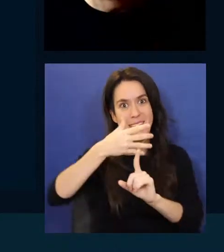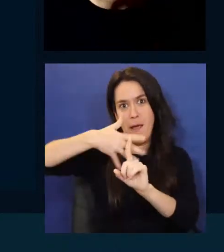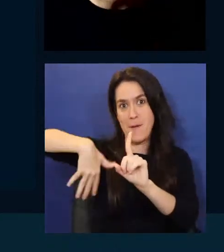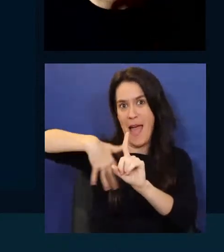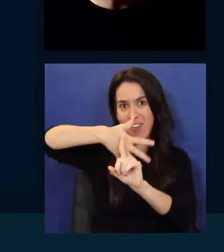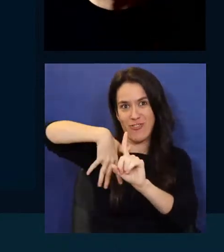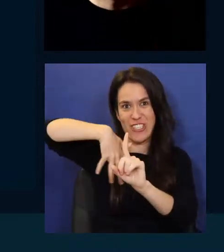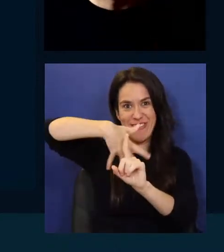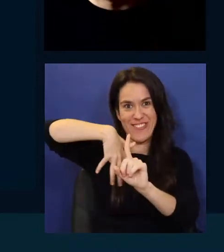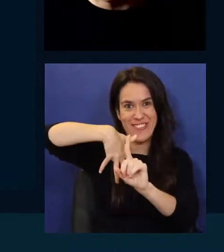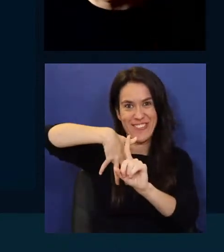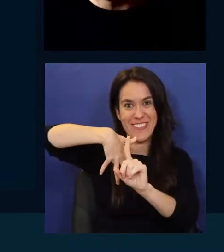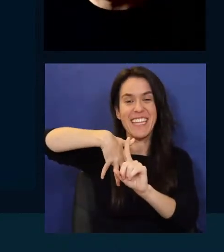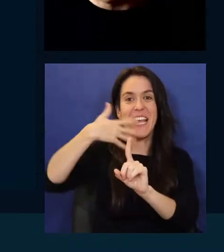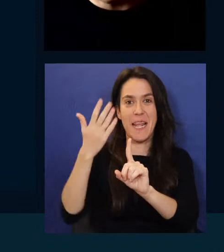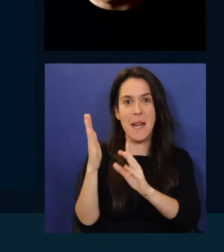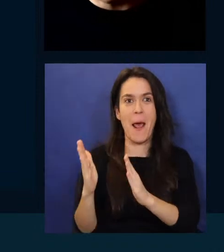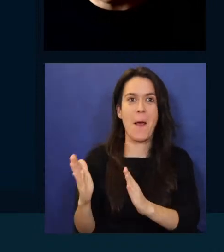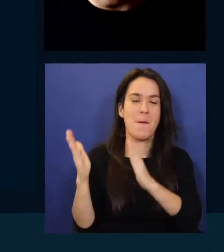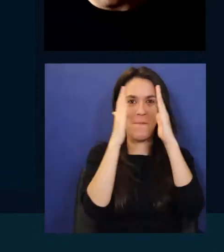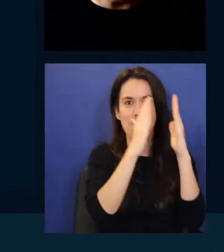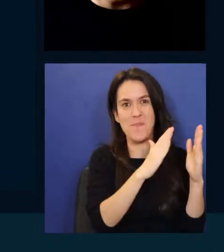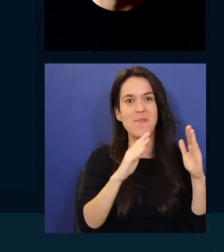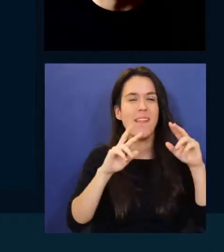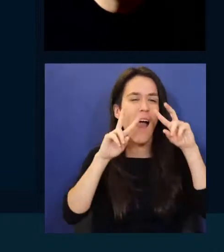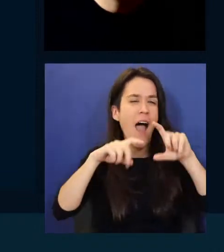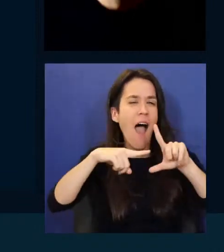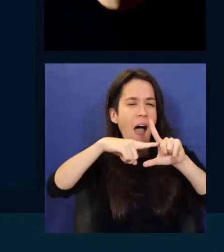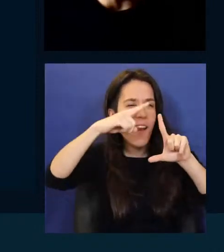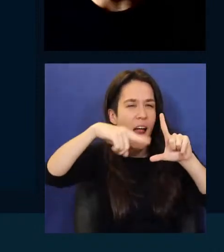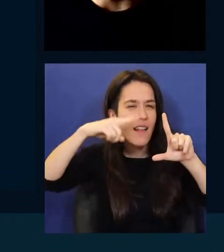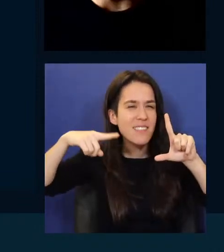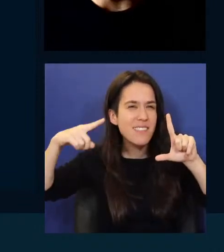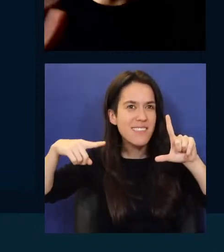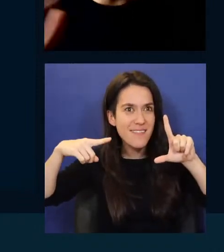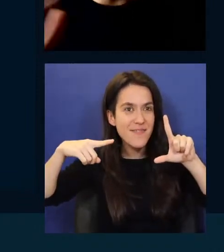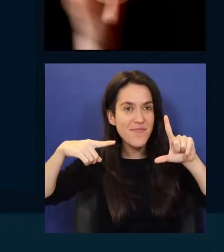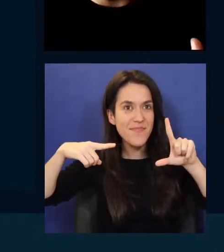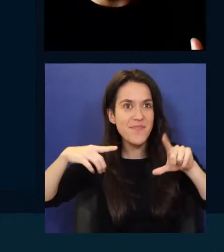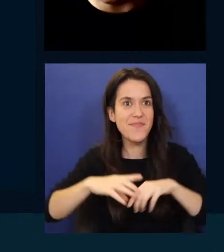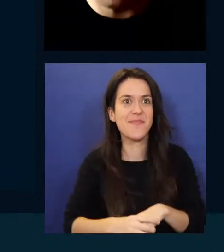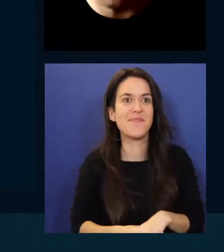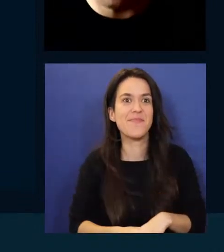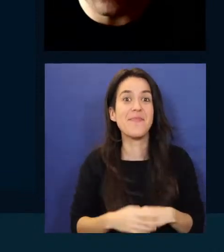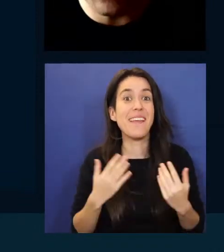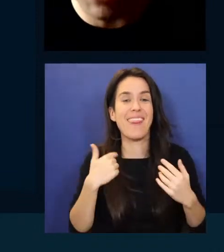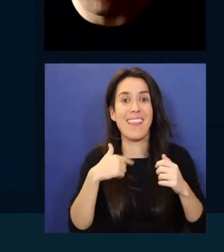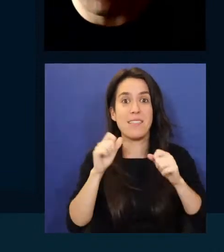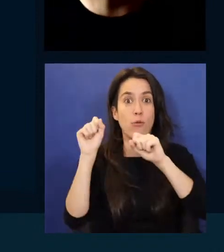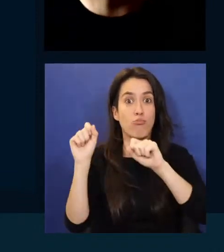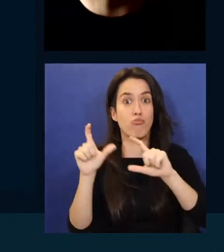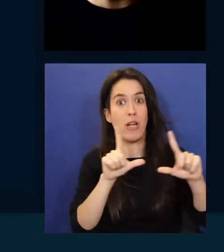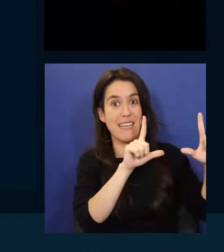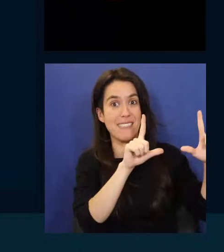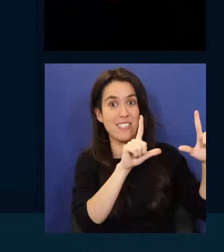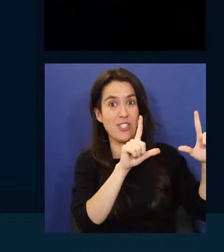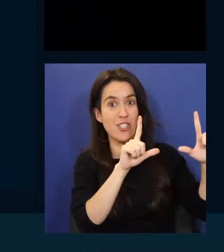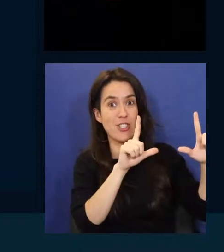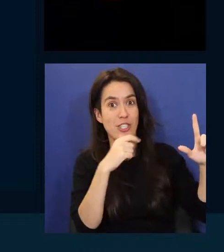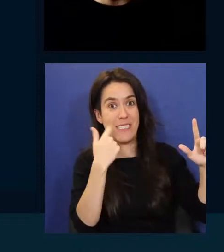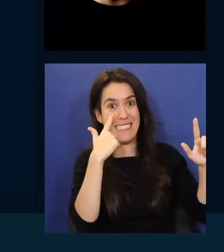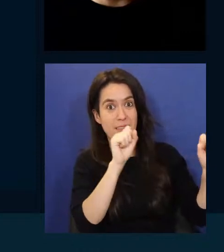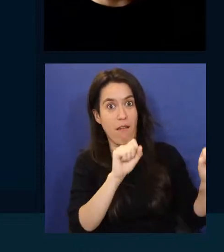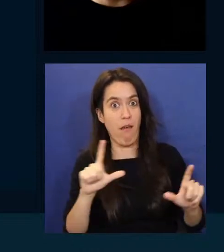of, jump into analytics. Like I said, obviously I'm sort of, as a part of this presentation, I'm not going to cover all what we've done